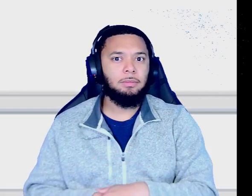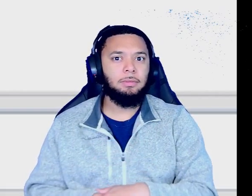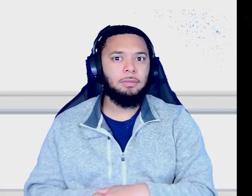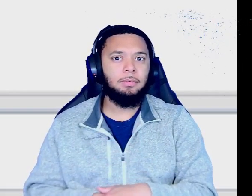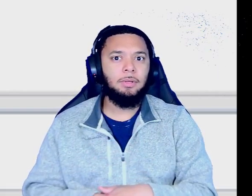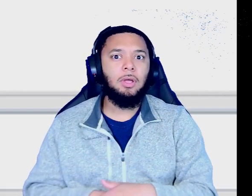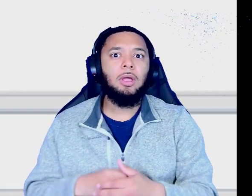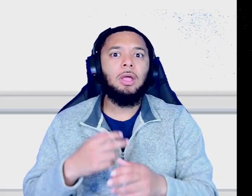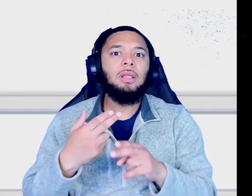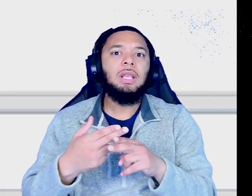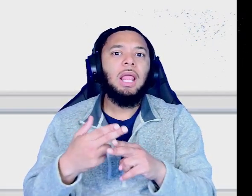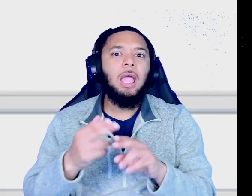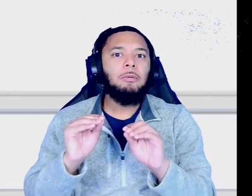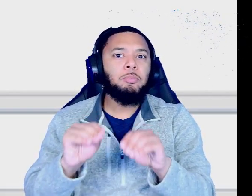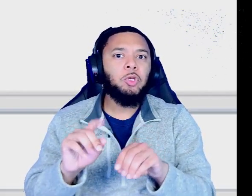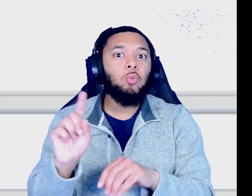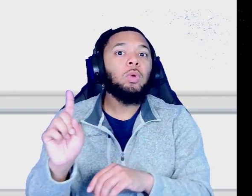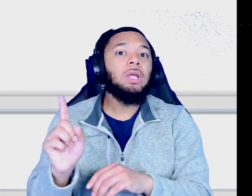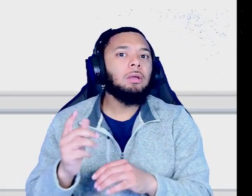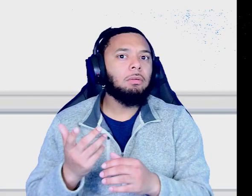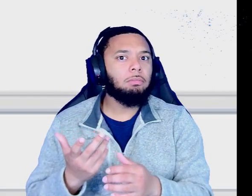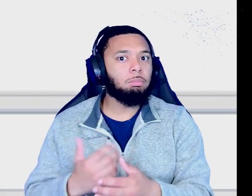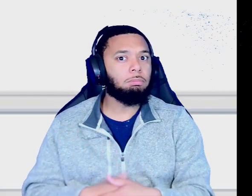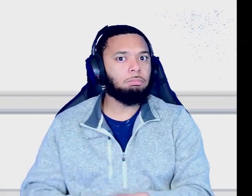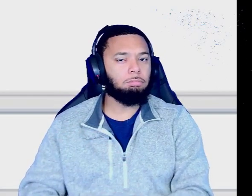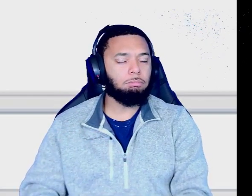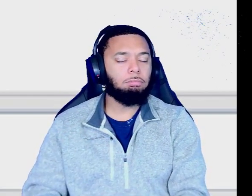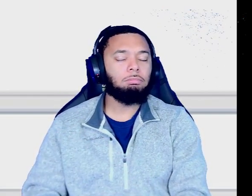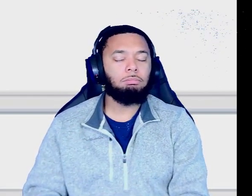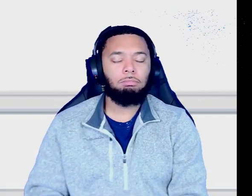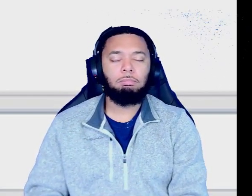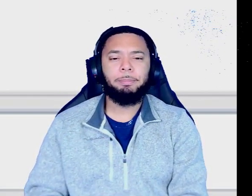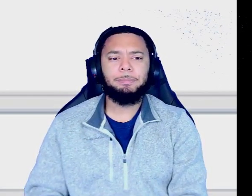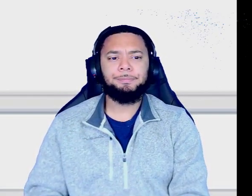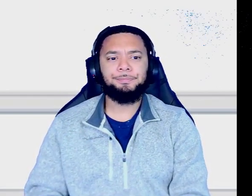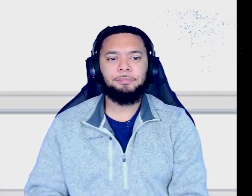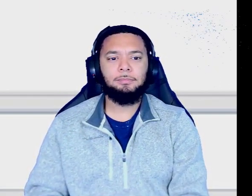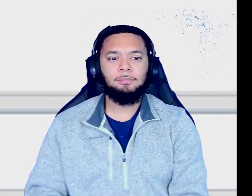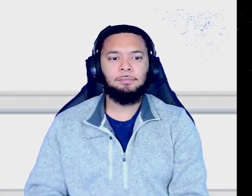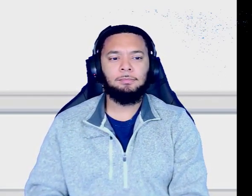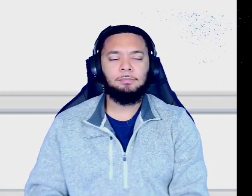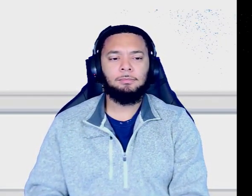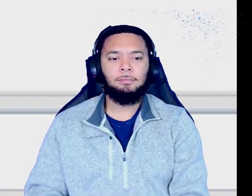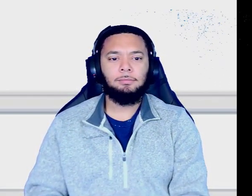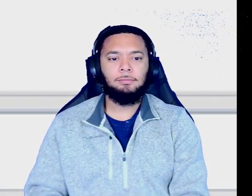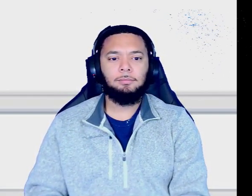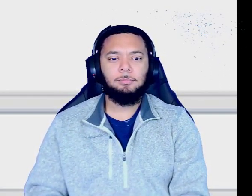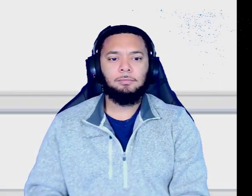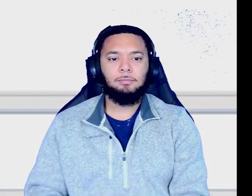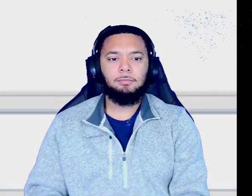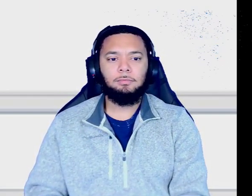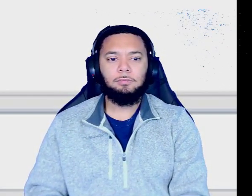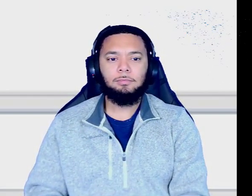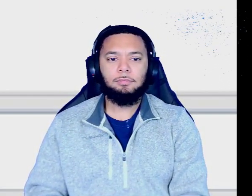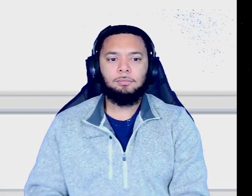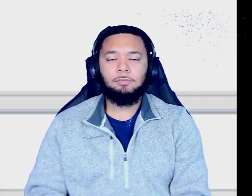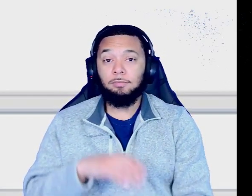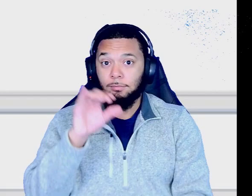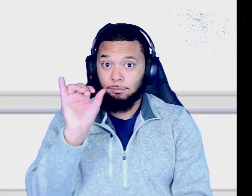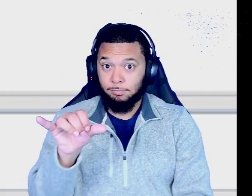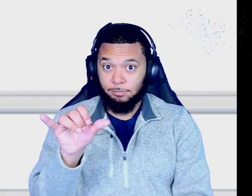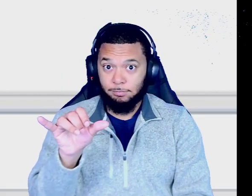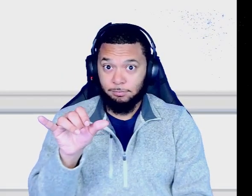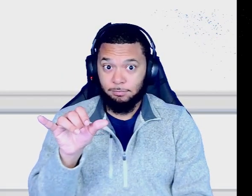name? So I'll say your name goes here. If I add that